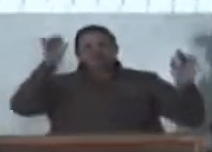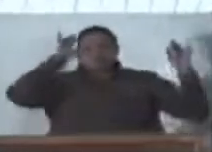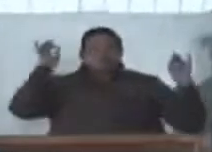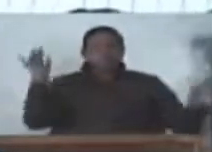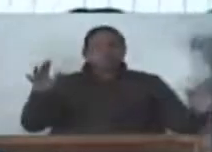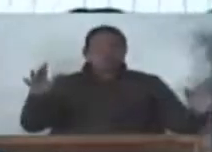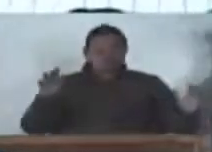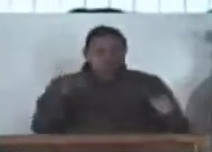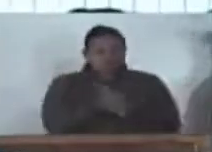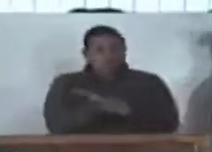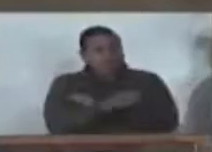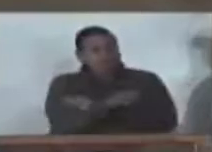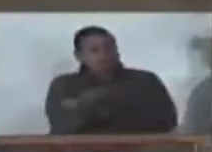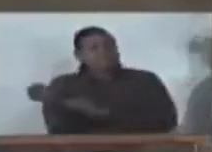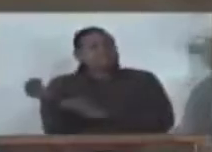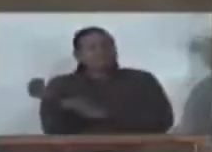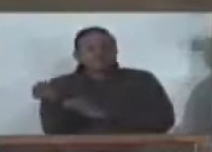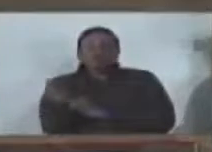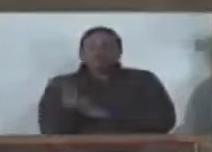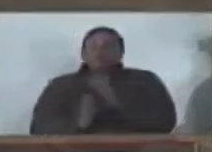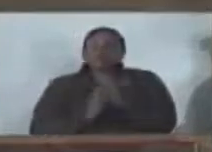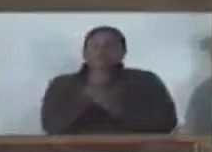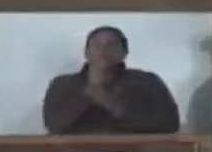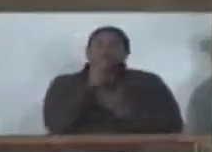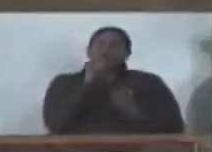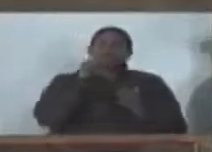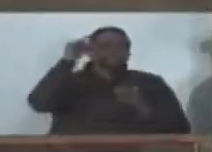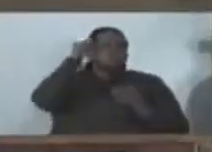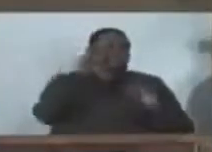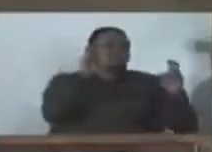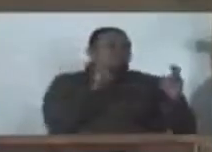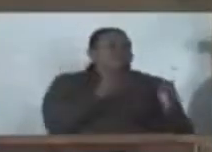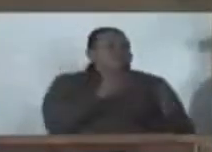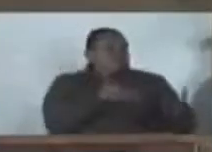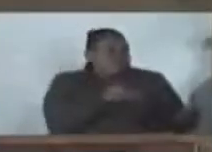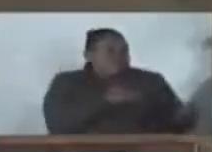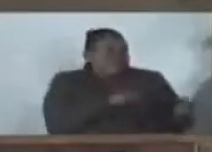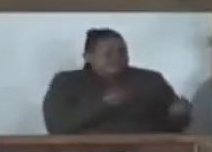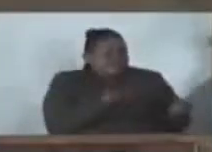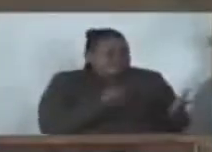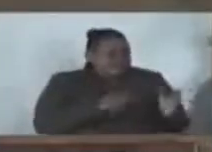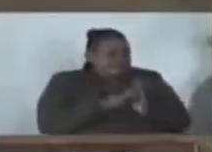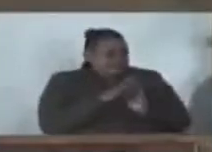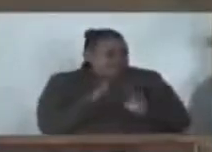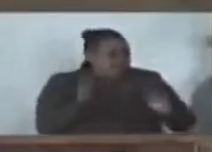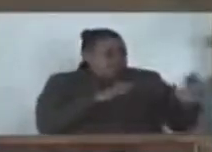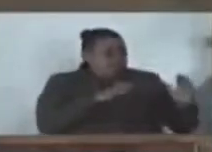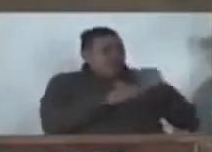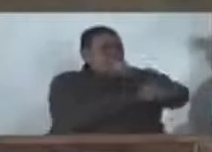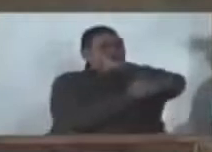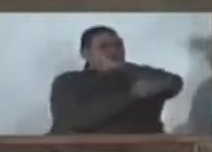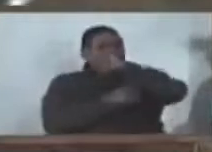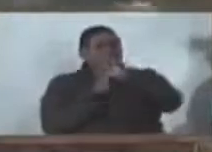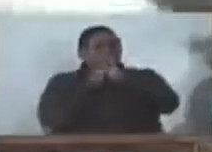Gender Affairs, we have developed and championed the National Strategic Action Plan for the elimination